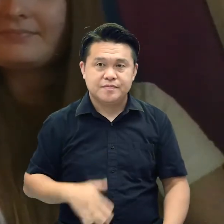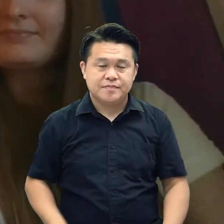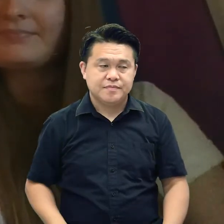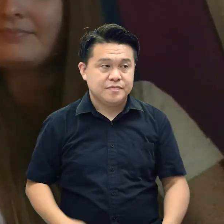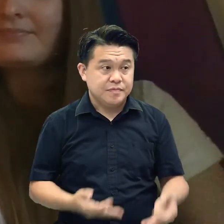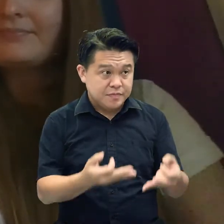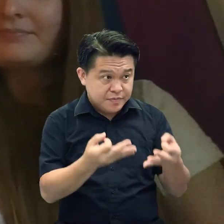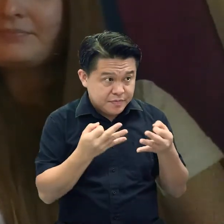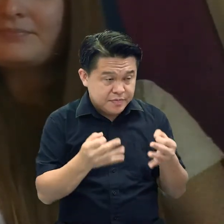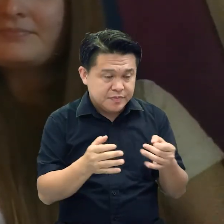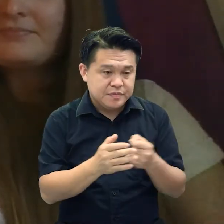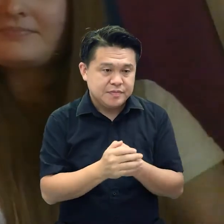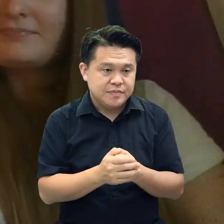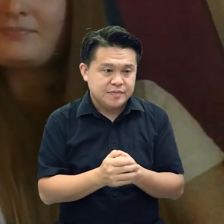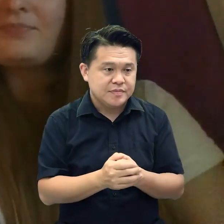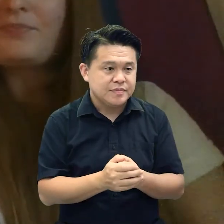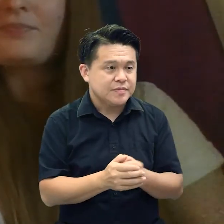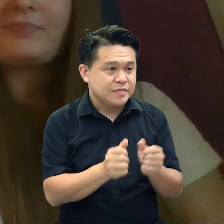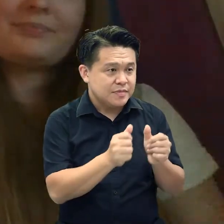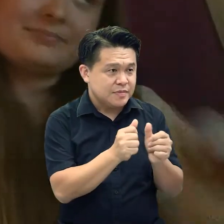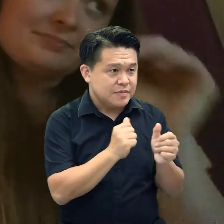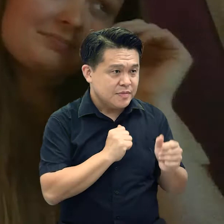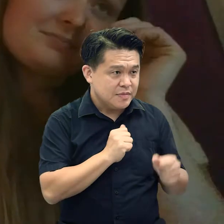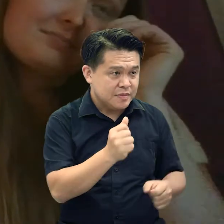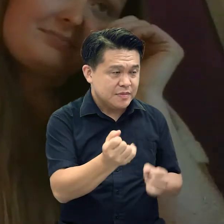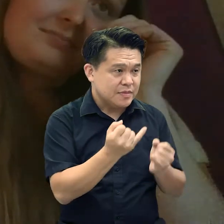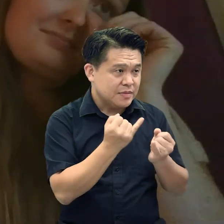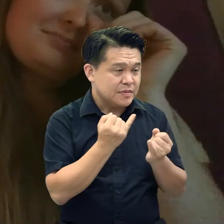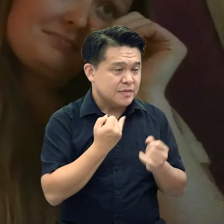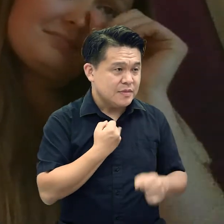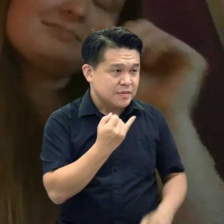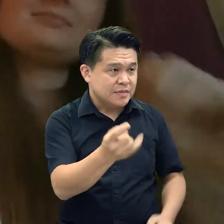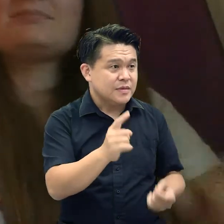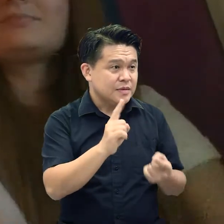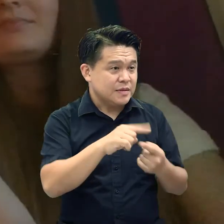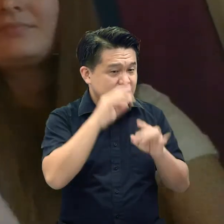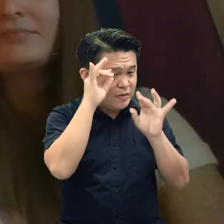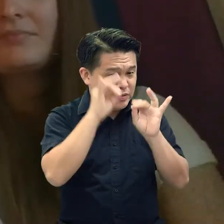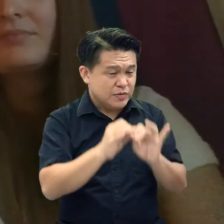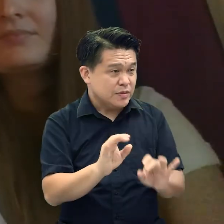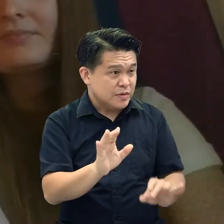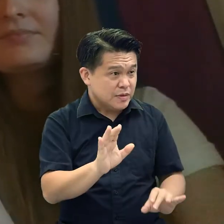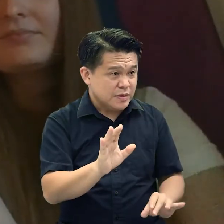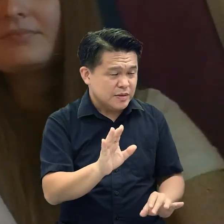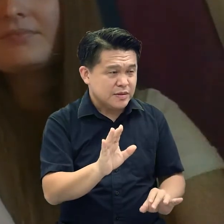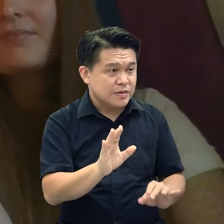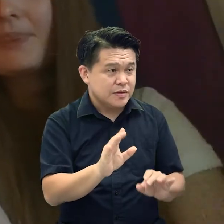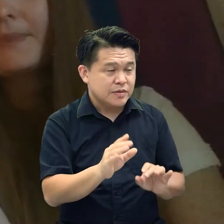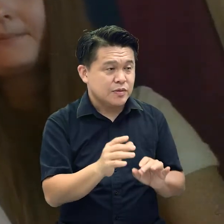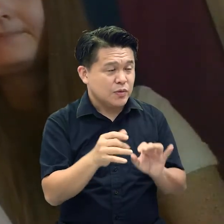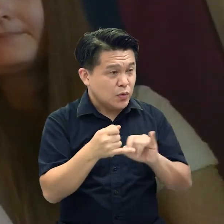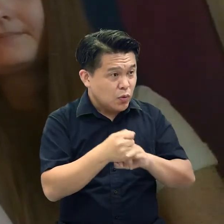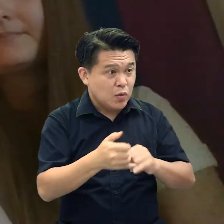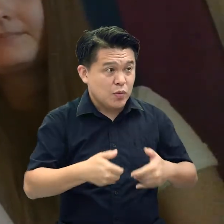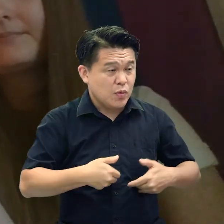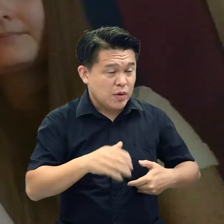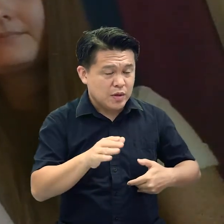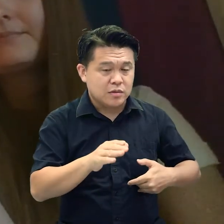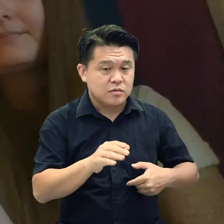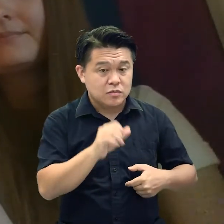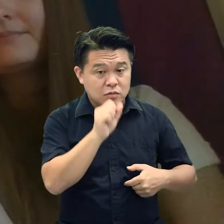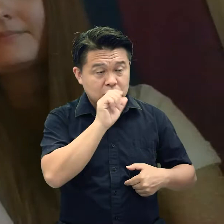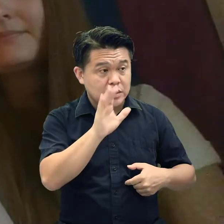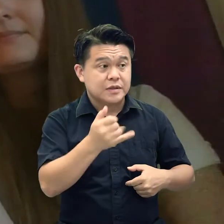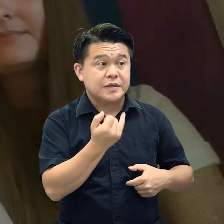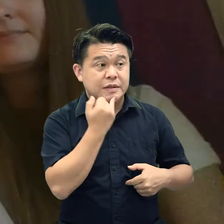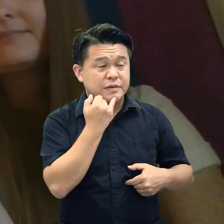it be so much nicer? And I mean, you don't have to agree for people like us. You don't have to even love